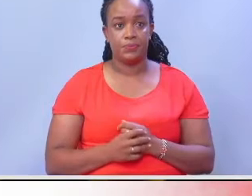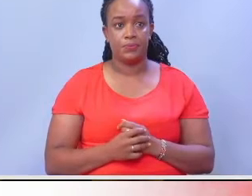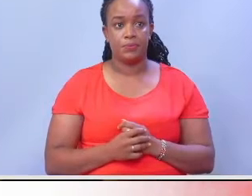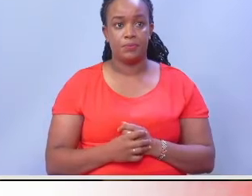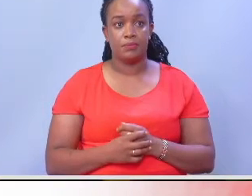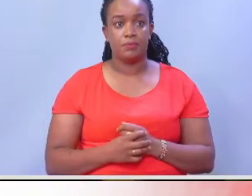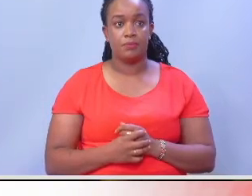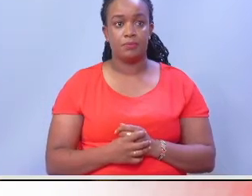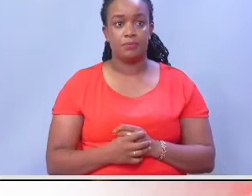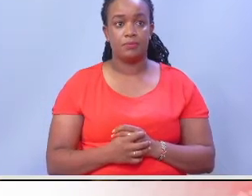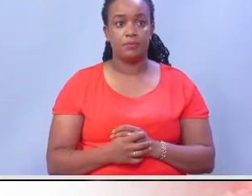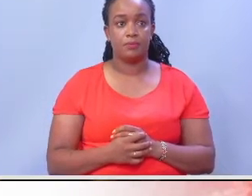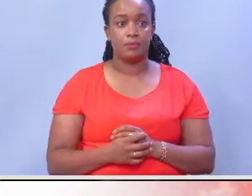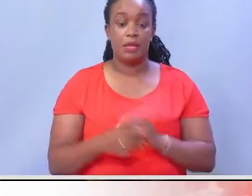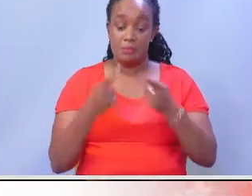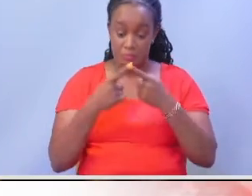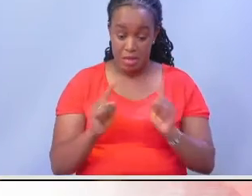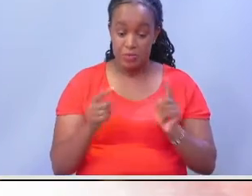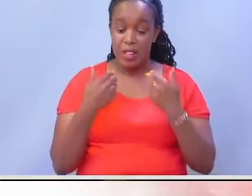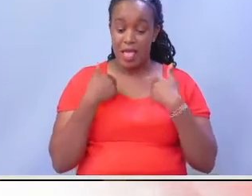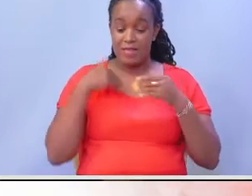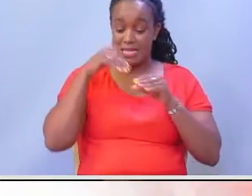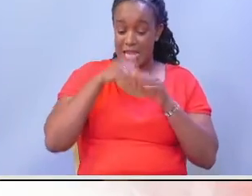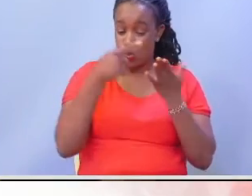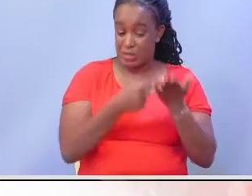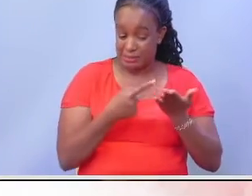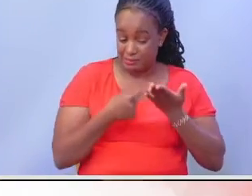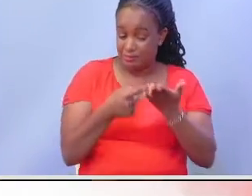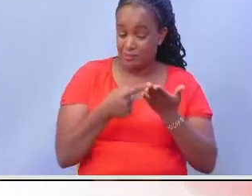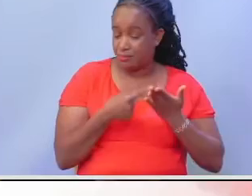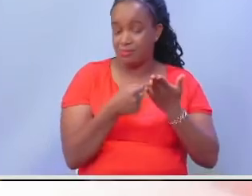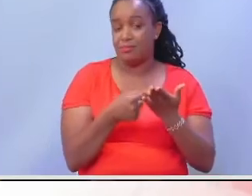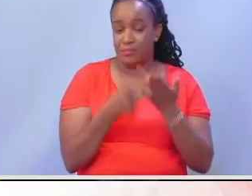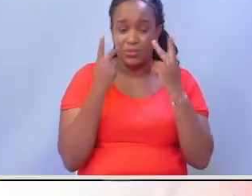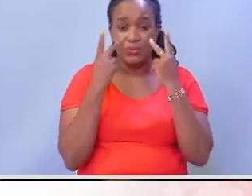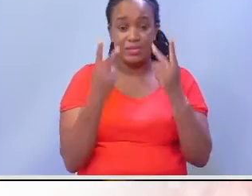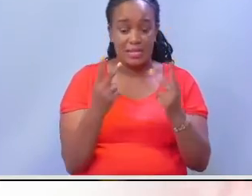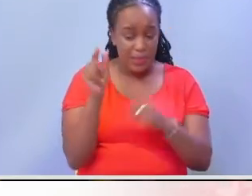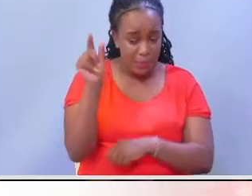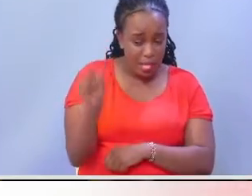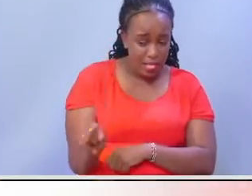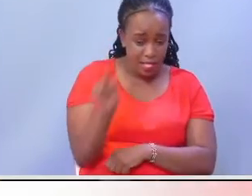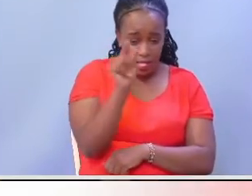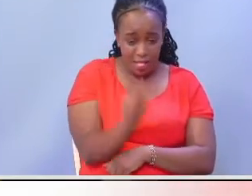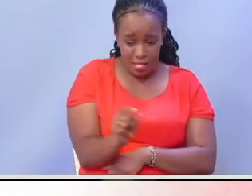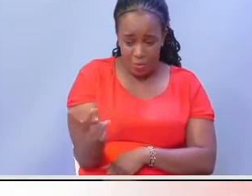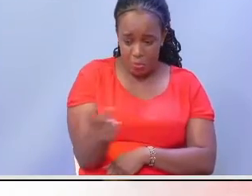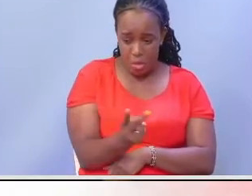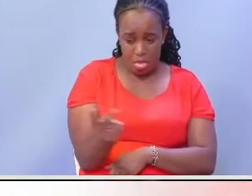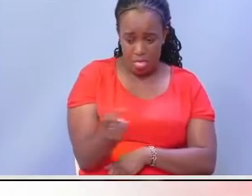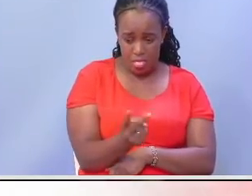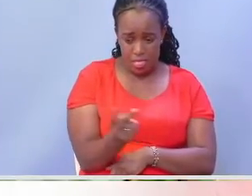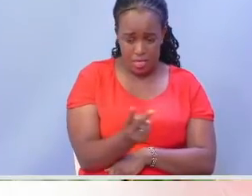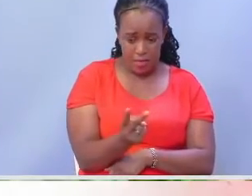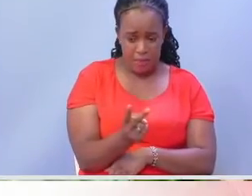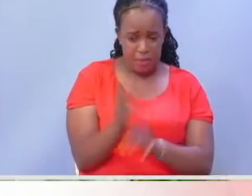But as a party, we are going to have an internal debate. We see which of those candidates will best promote the interests of the